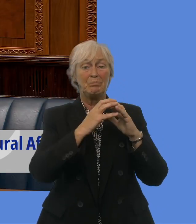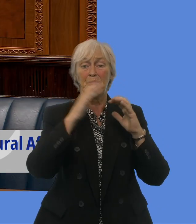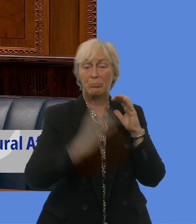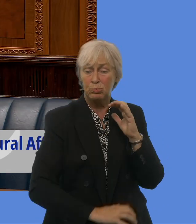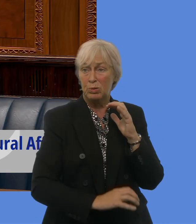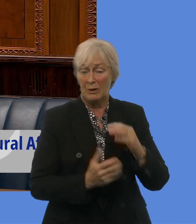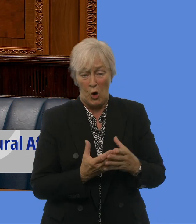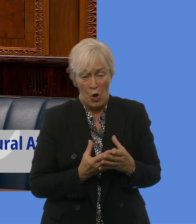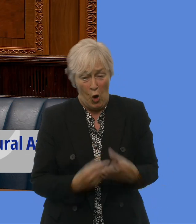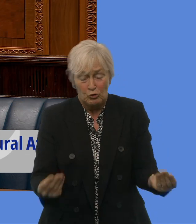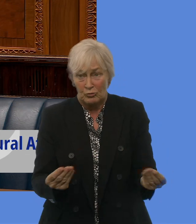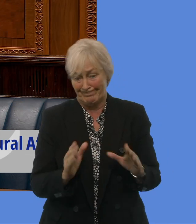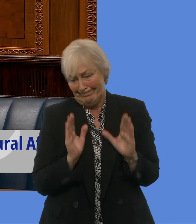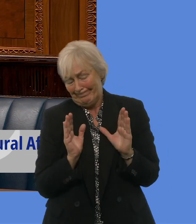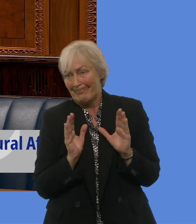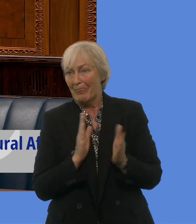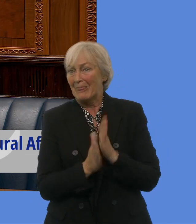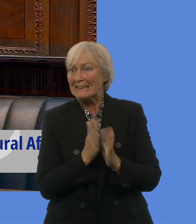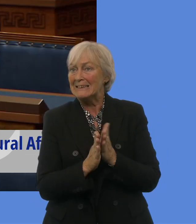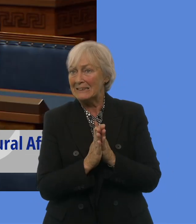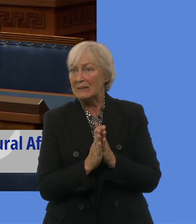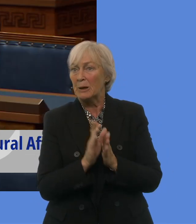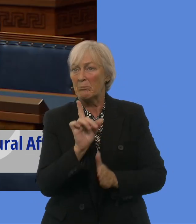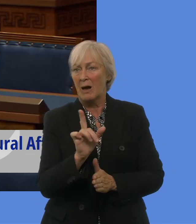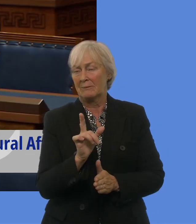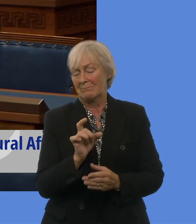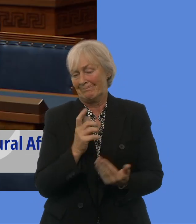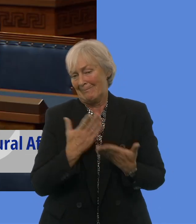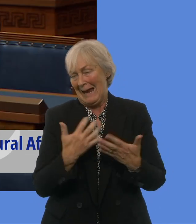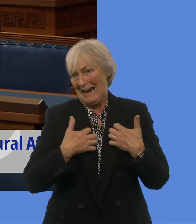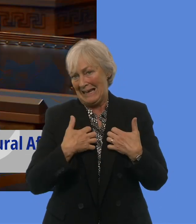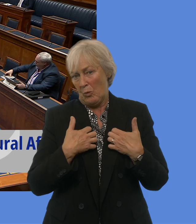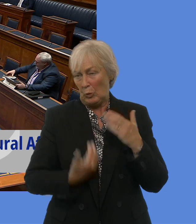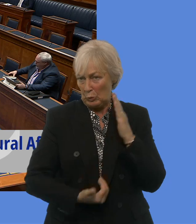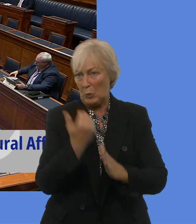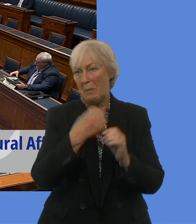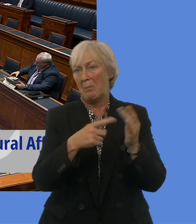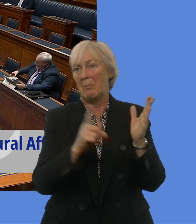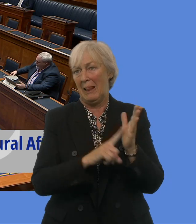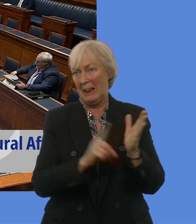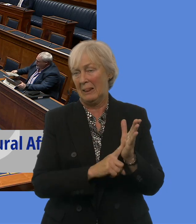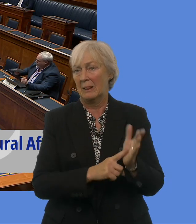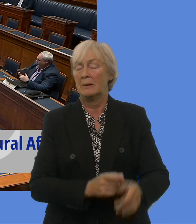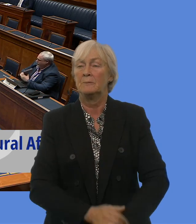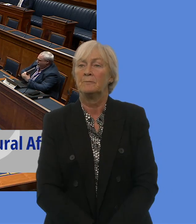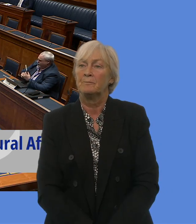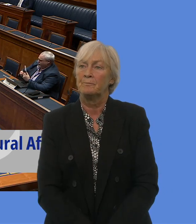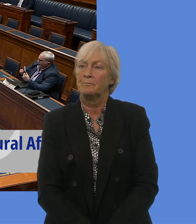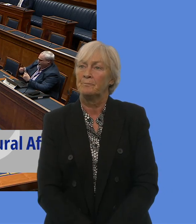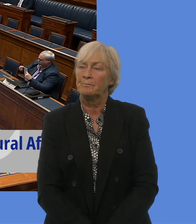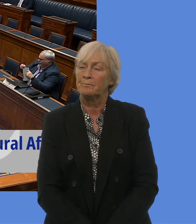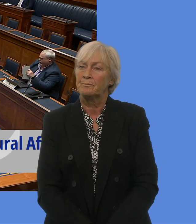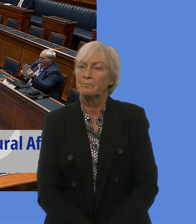lost that key fabric in that local community, and that's why I'm very keen to progress this bill. Colin McGrath. Question number 7, Mr.